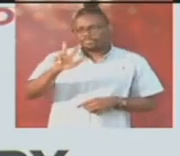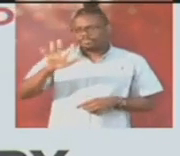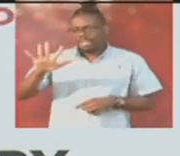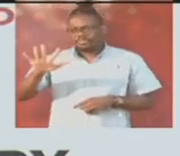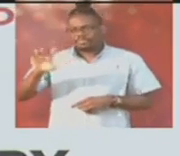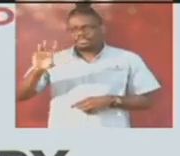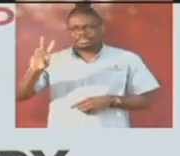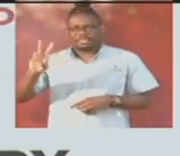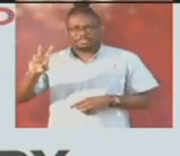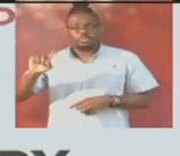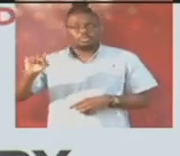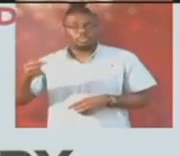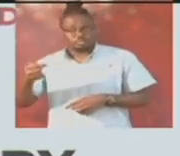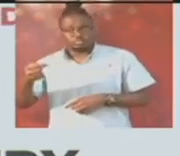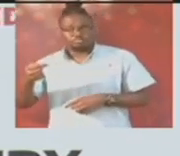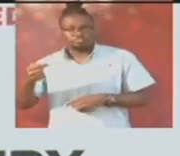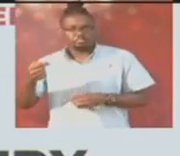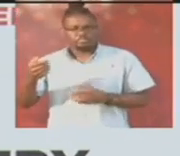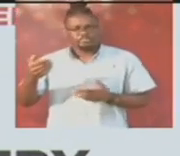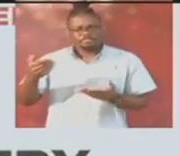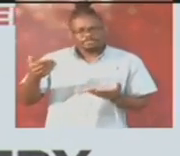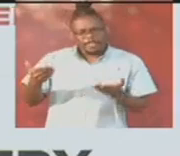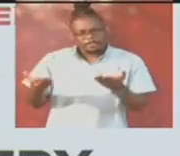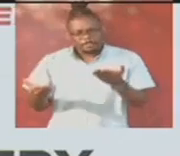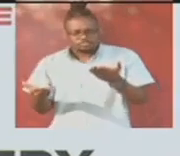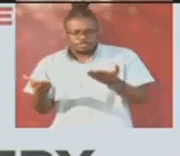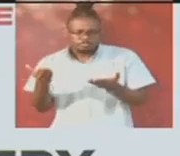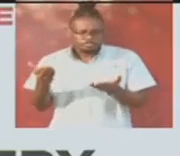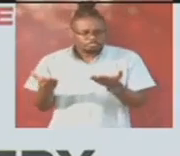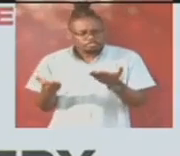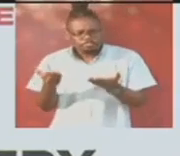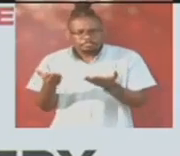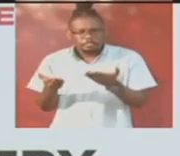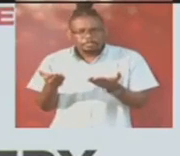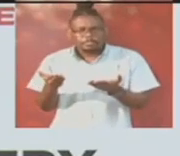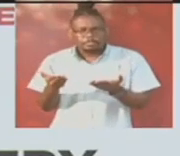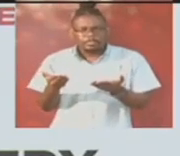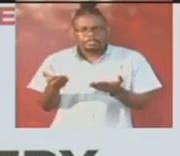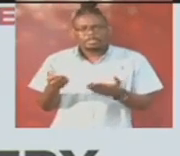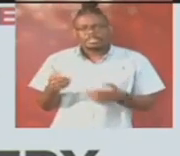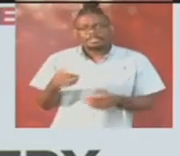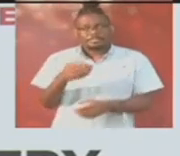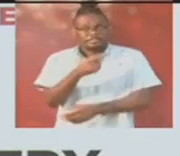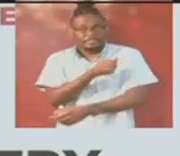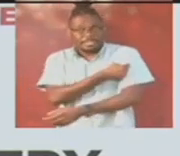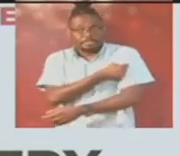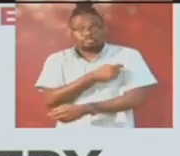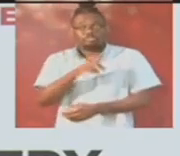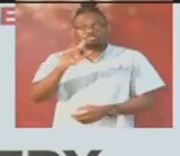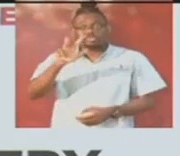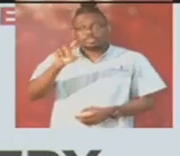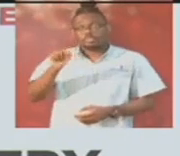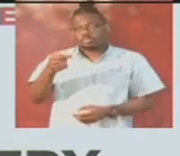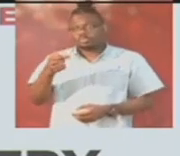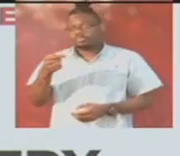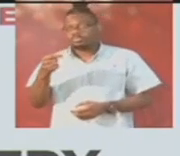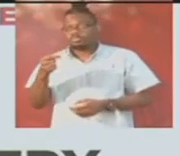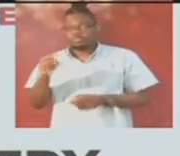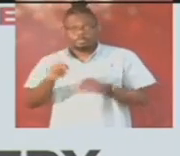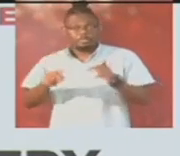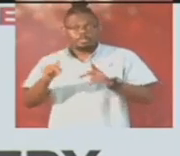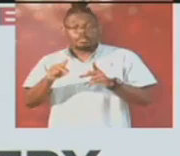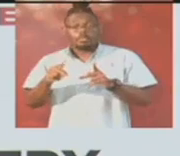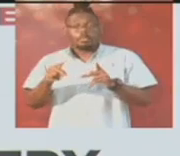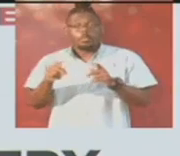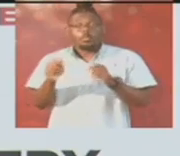roughly, rough count, back of envelope count, we have vaccinated about 36,000 and persons